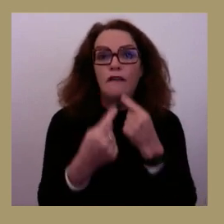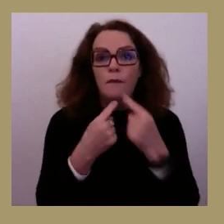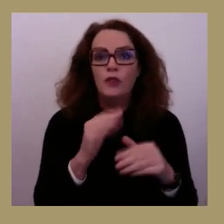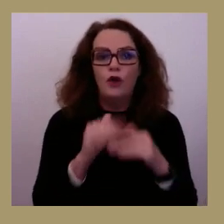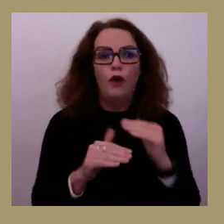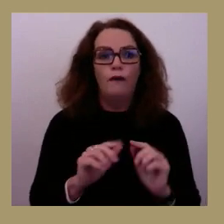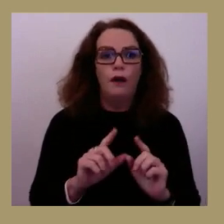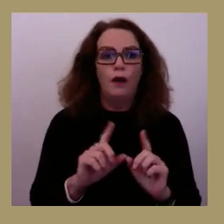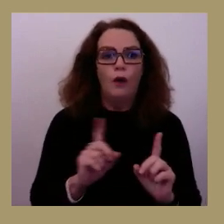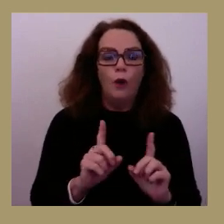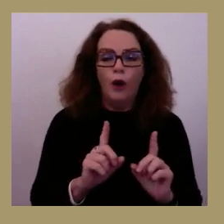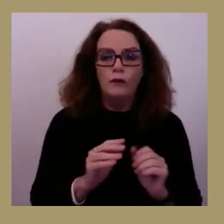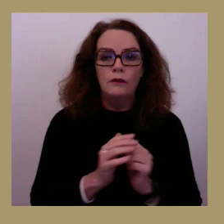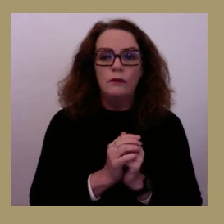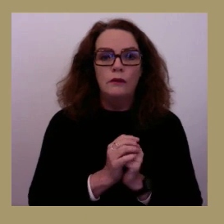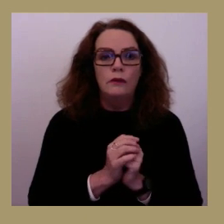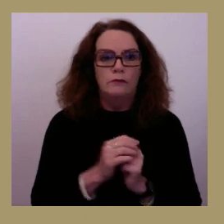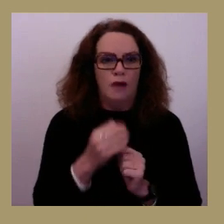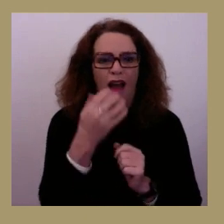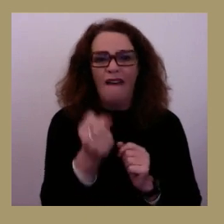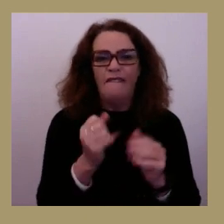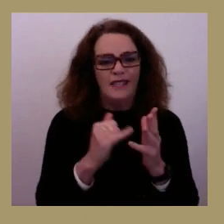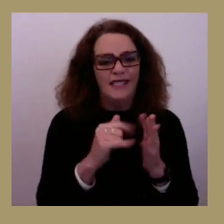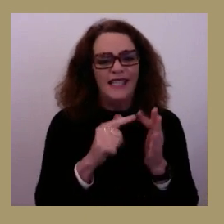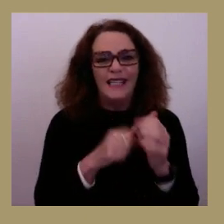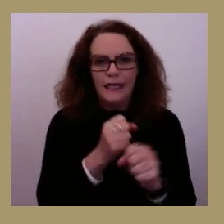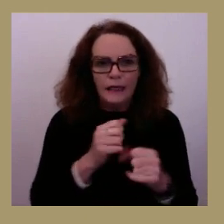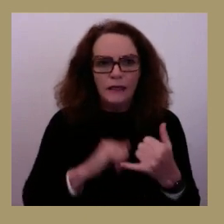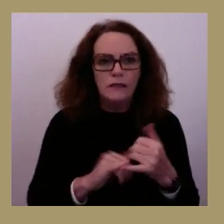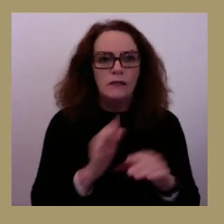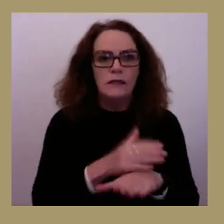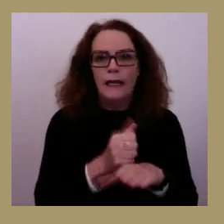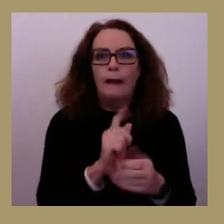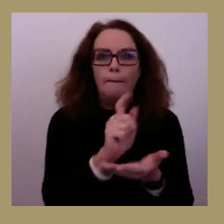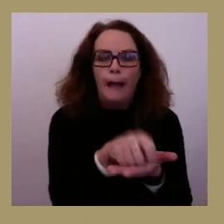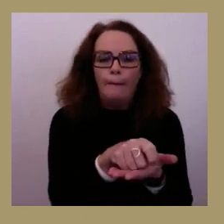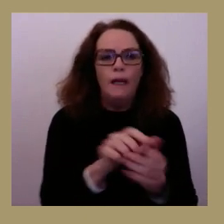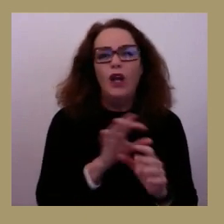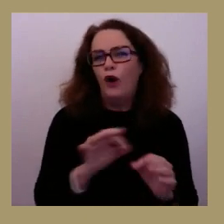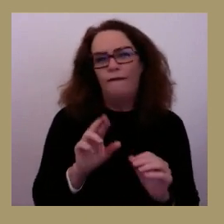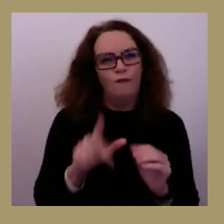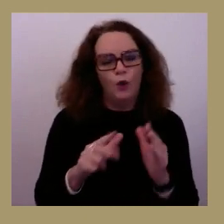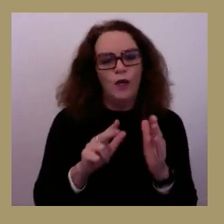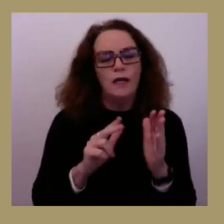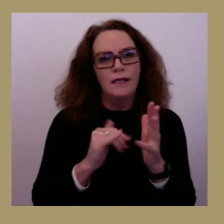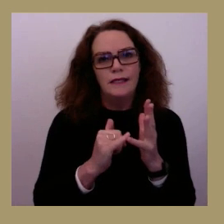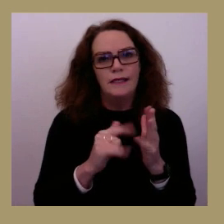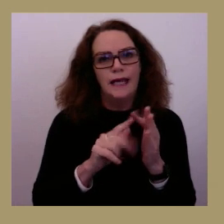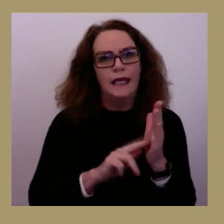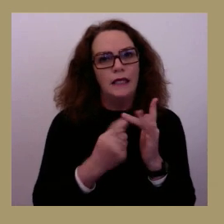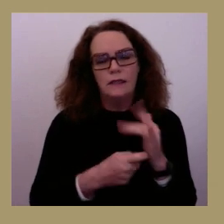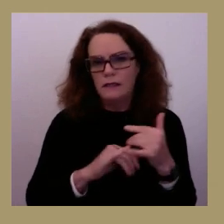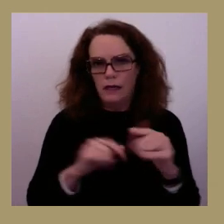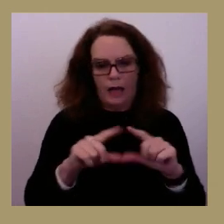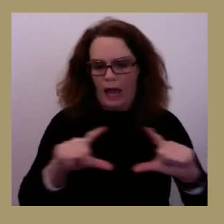information can be amended, account settings, setting up payment methods not applicable to the seniors card,